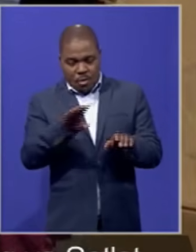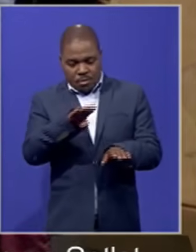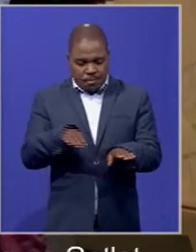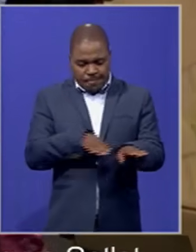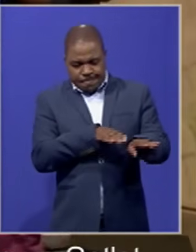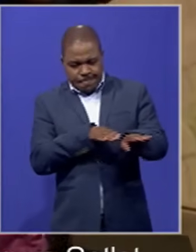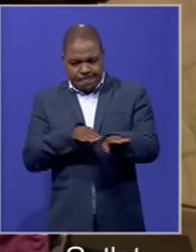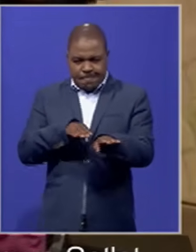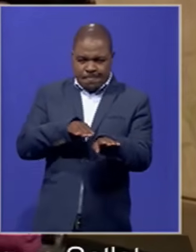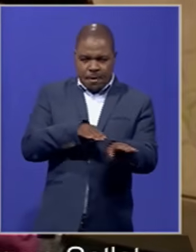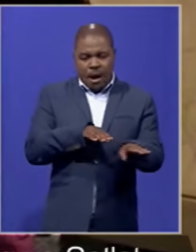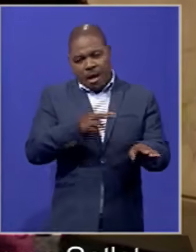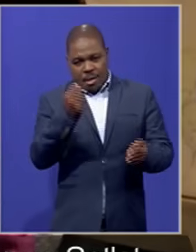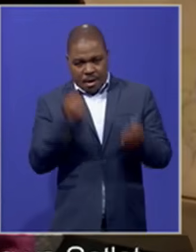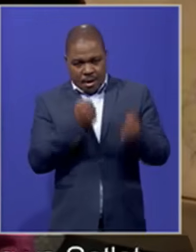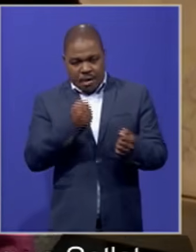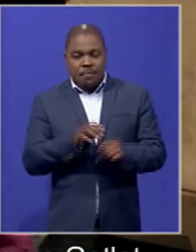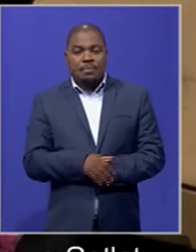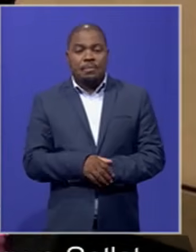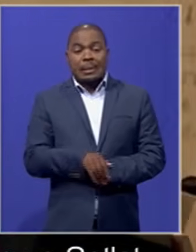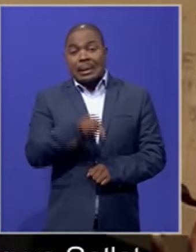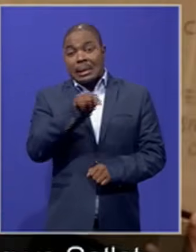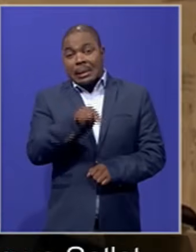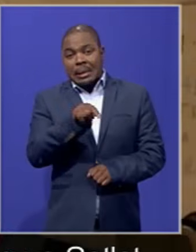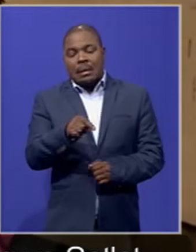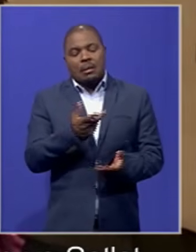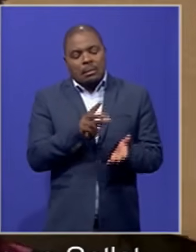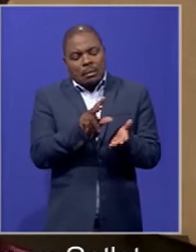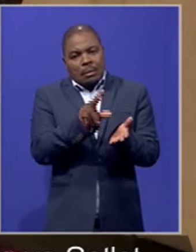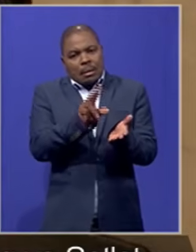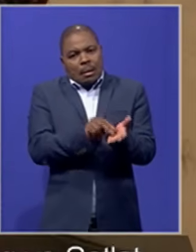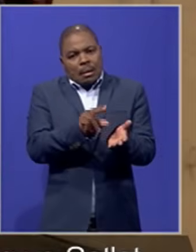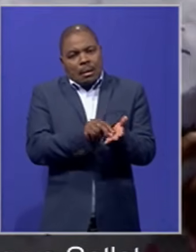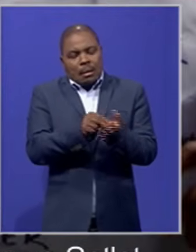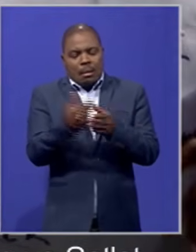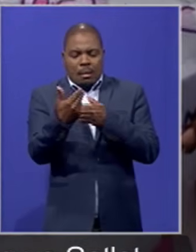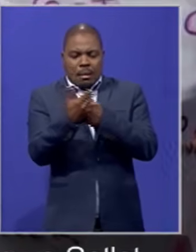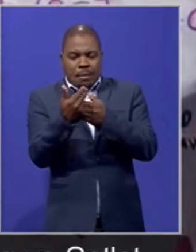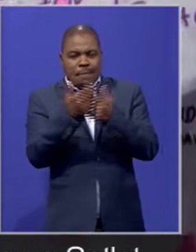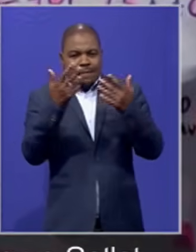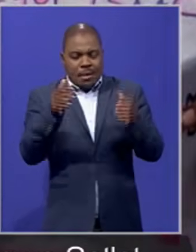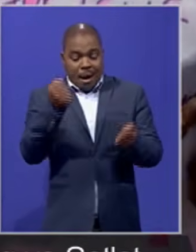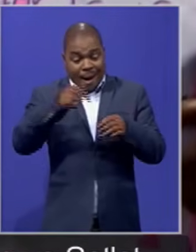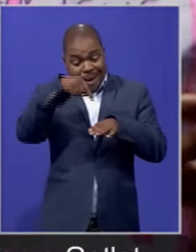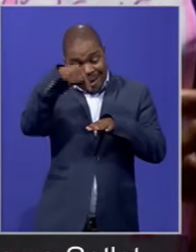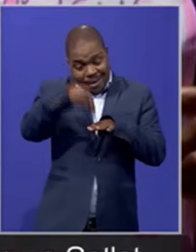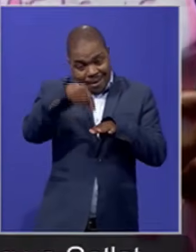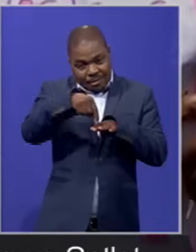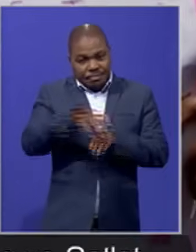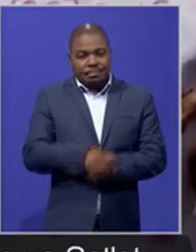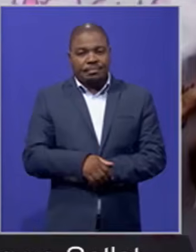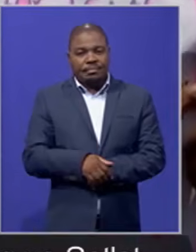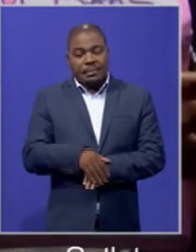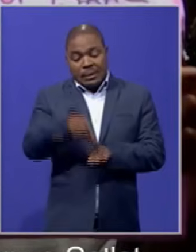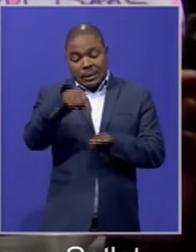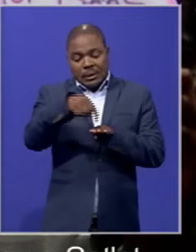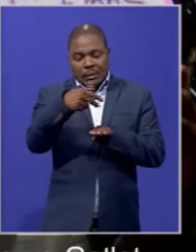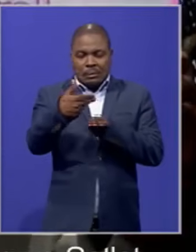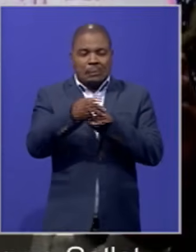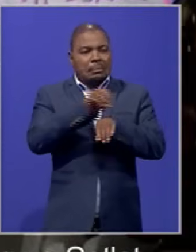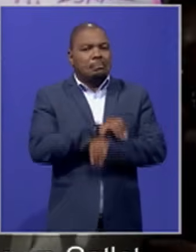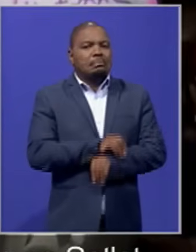latela ka sefatanaga se sengwe. Tiragalo ye e gatišitšwe ka setlabelo sa setšea diswantšho ka gare ga sefatanaga. Kgatišo ye ile